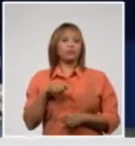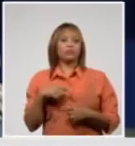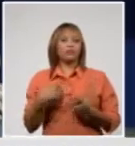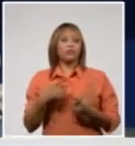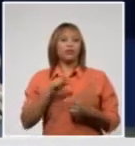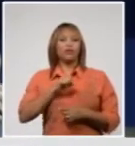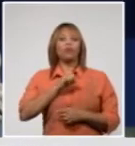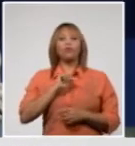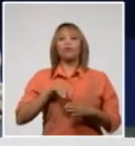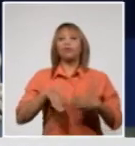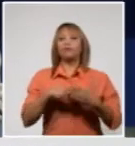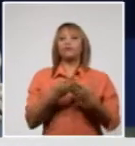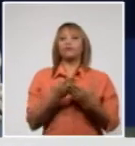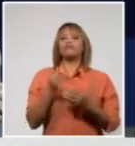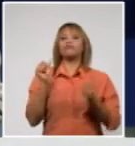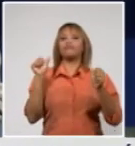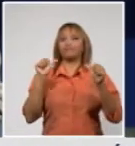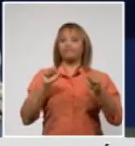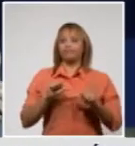Today's results are not good.